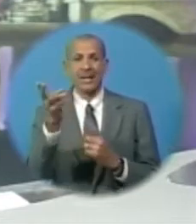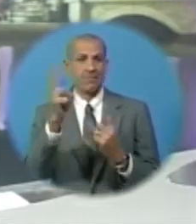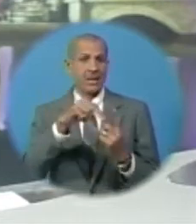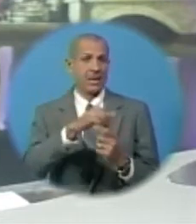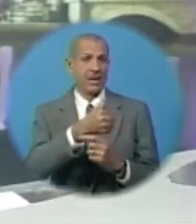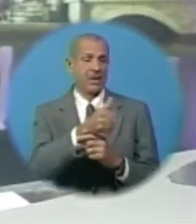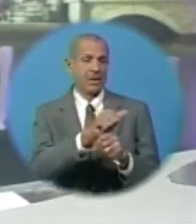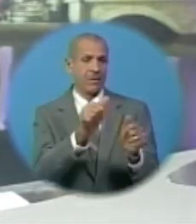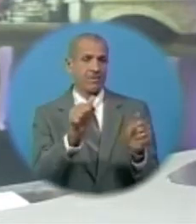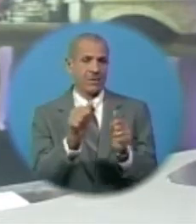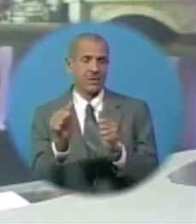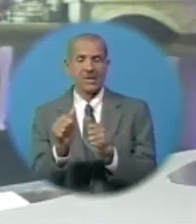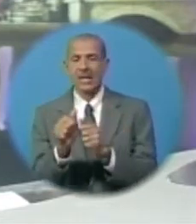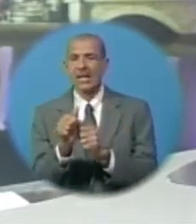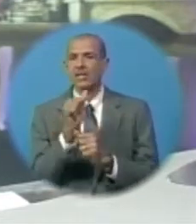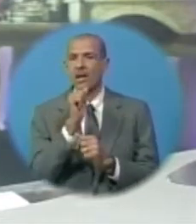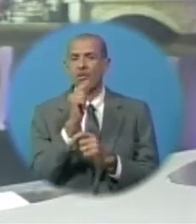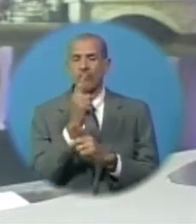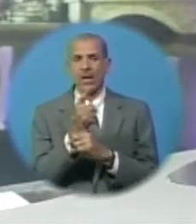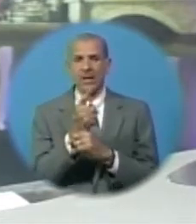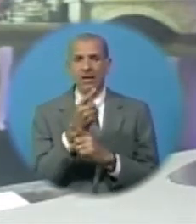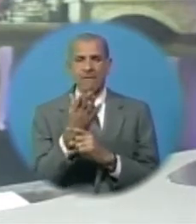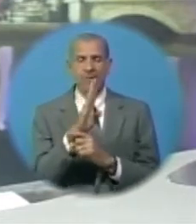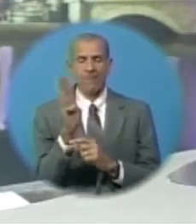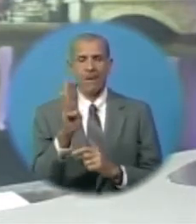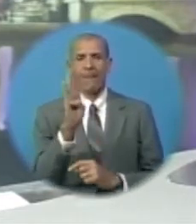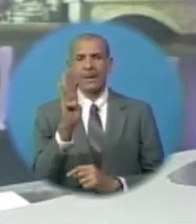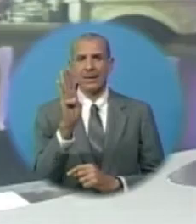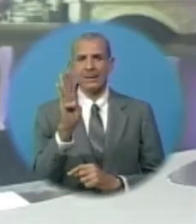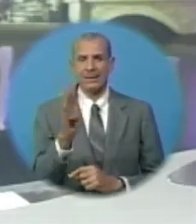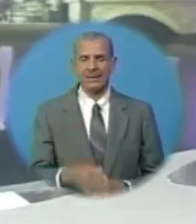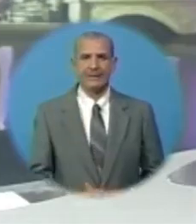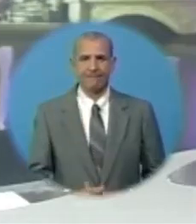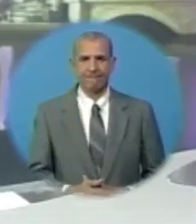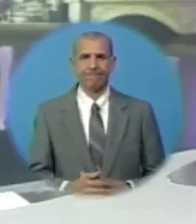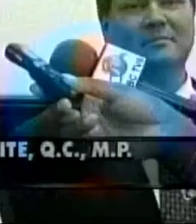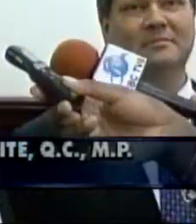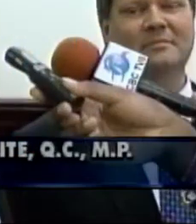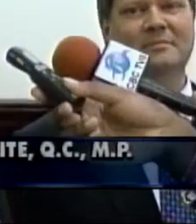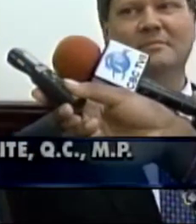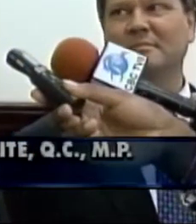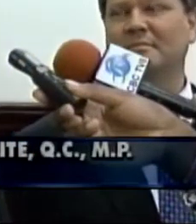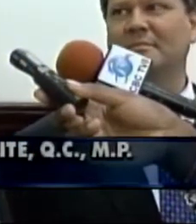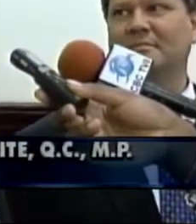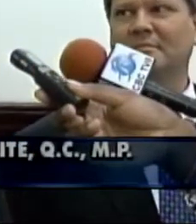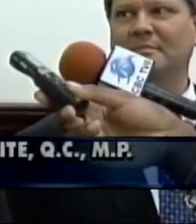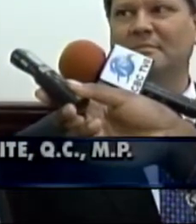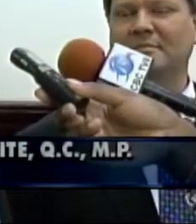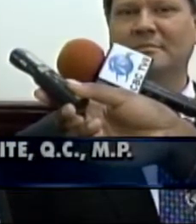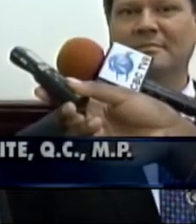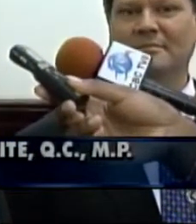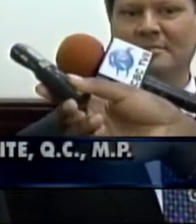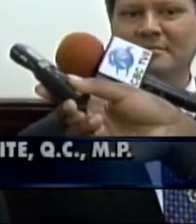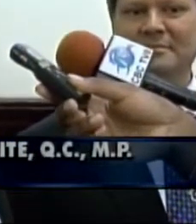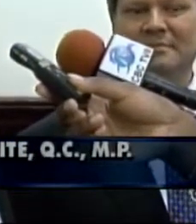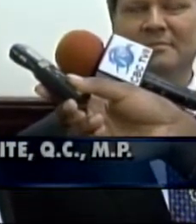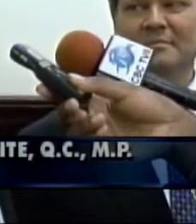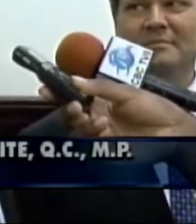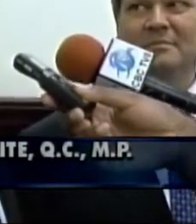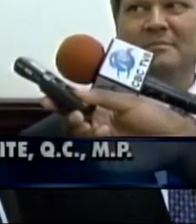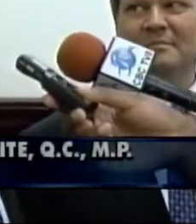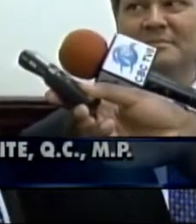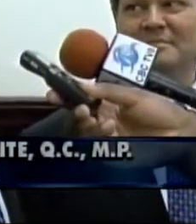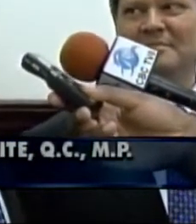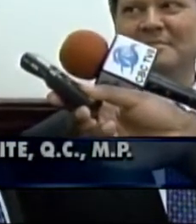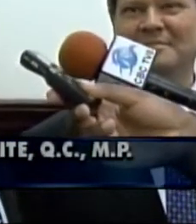region, he doesn't think it is the right move for Barbados. The guys who have the illegal firearms, we really believe that they're going to come